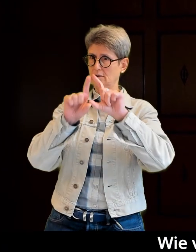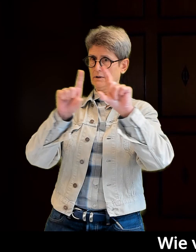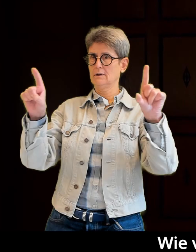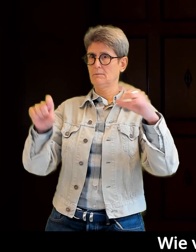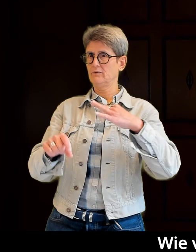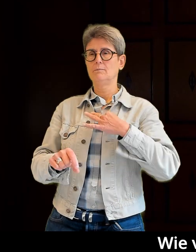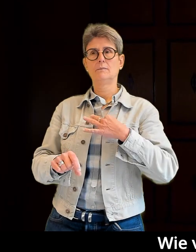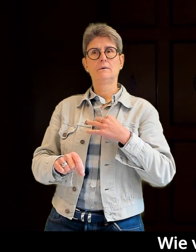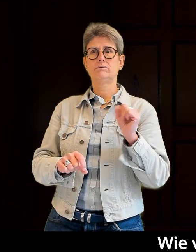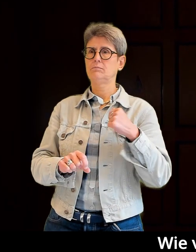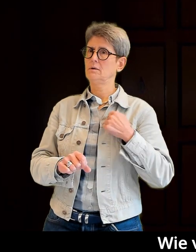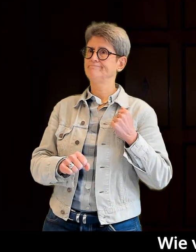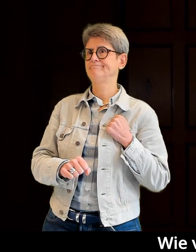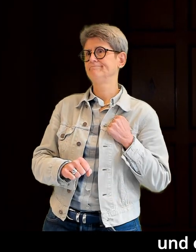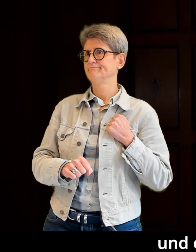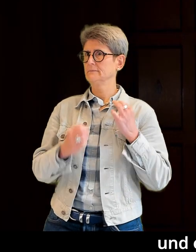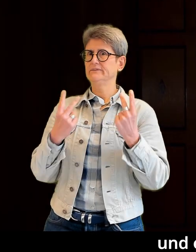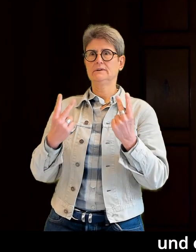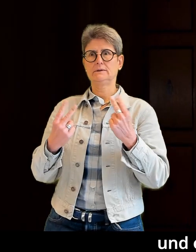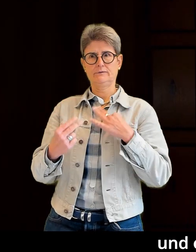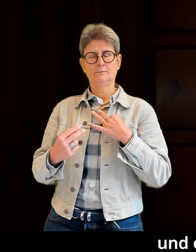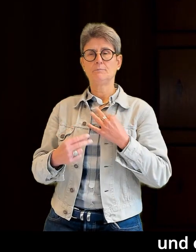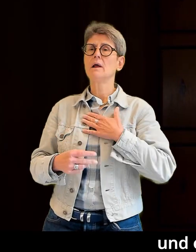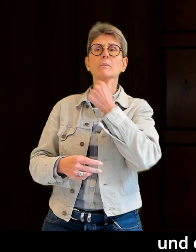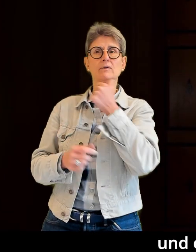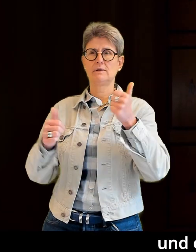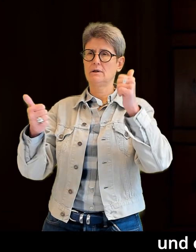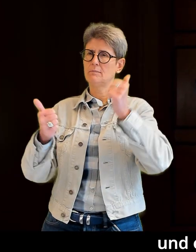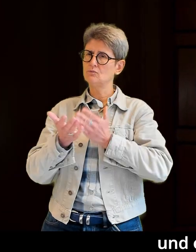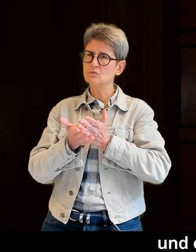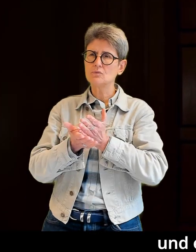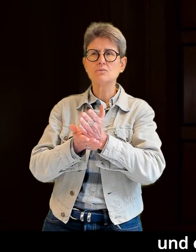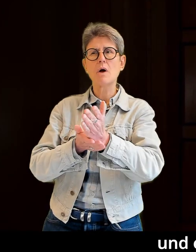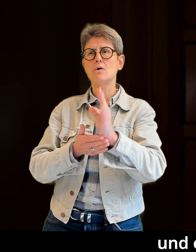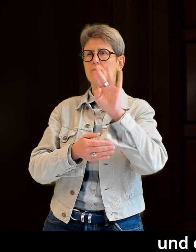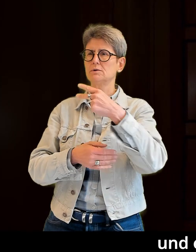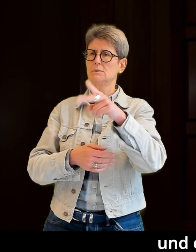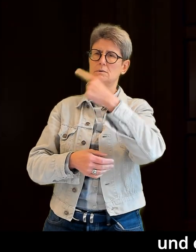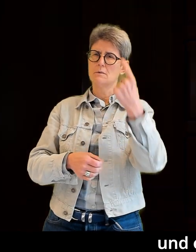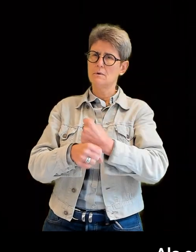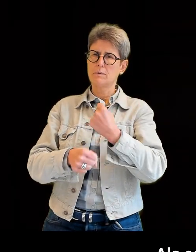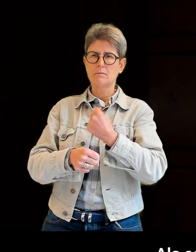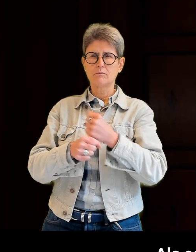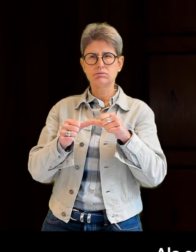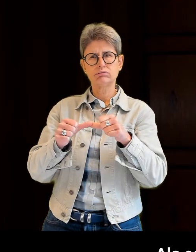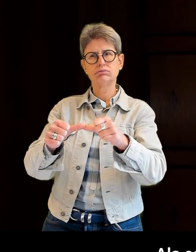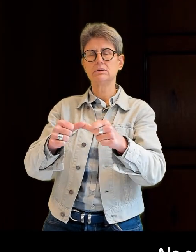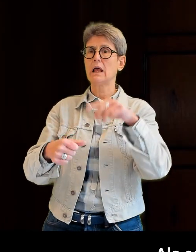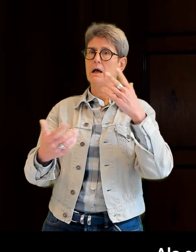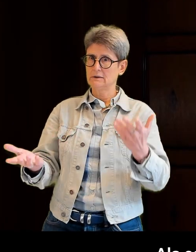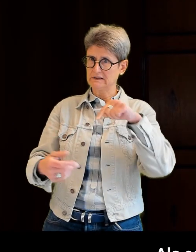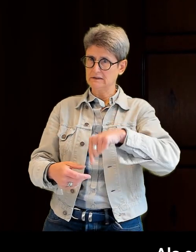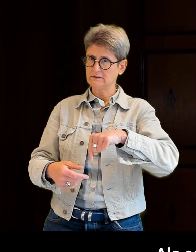This topic is very close to my heart and has accompanied my professional life for over 2 decades now. When